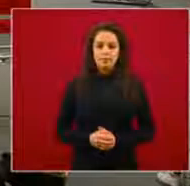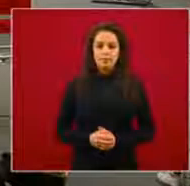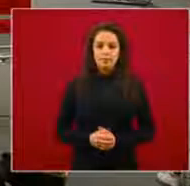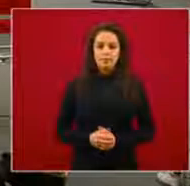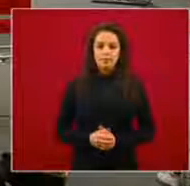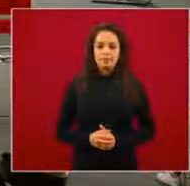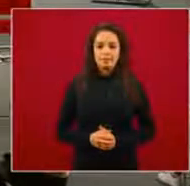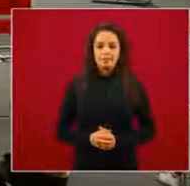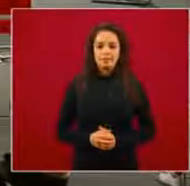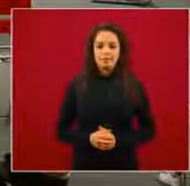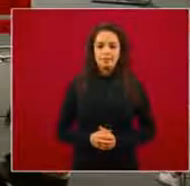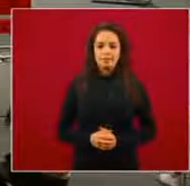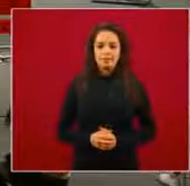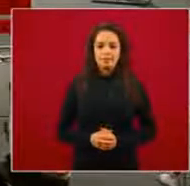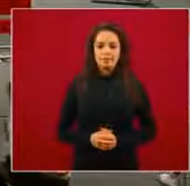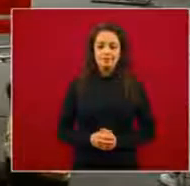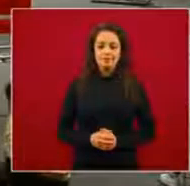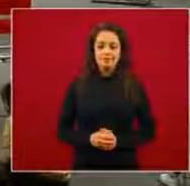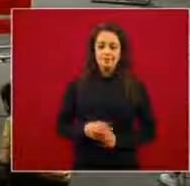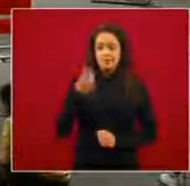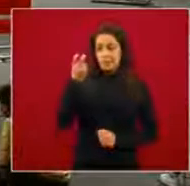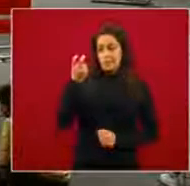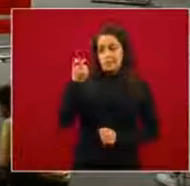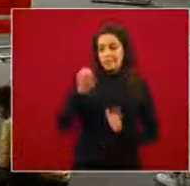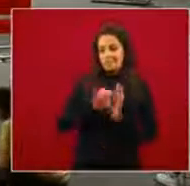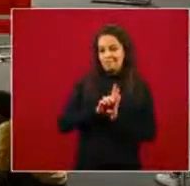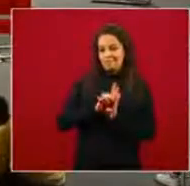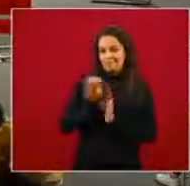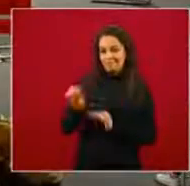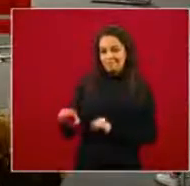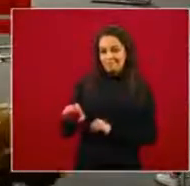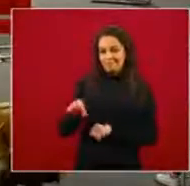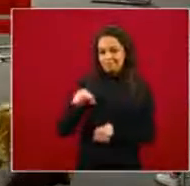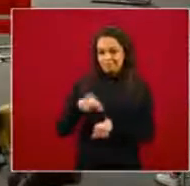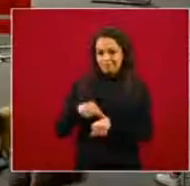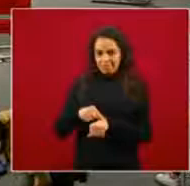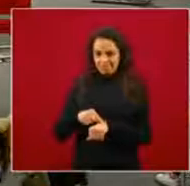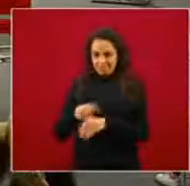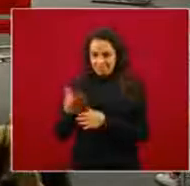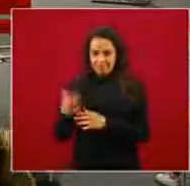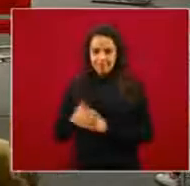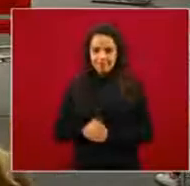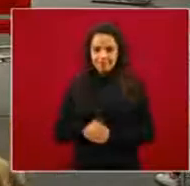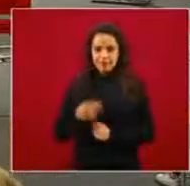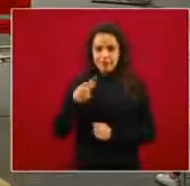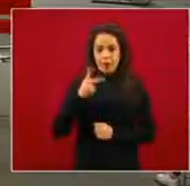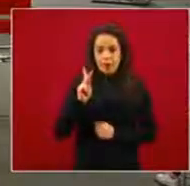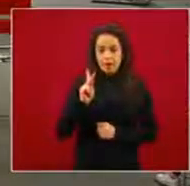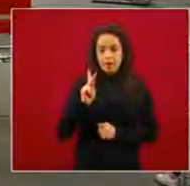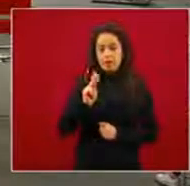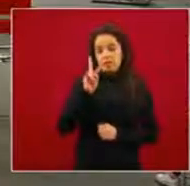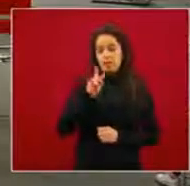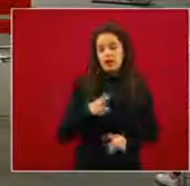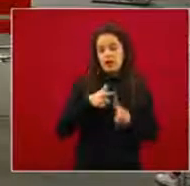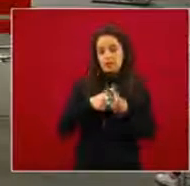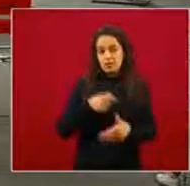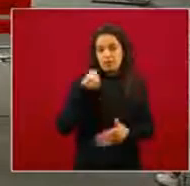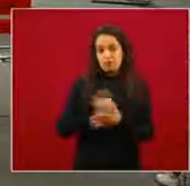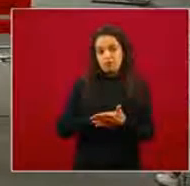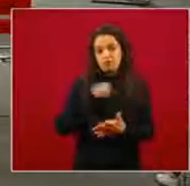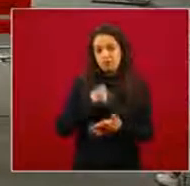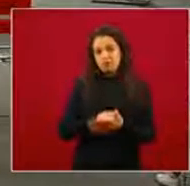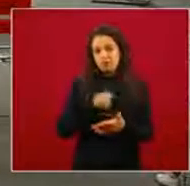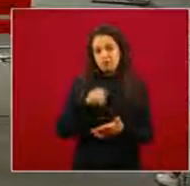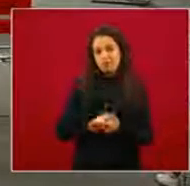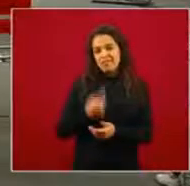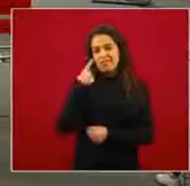these are some examples, Doctor. but I think we will have to